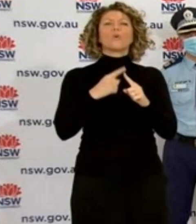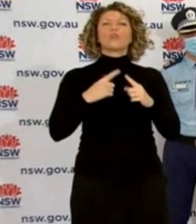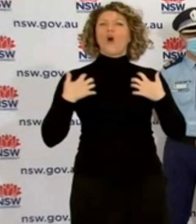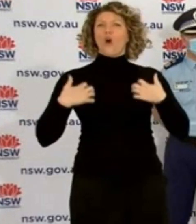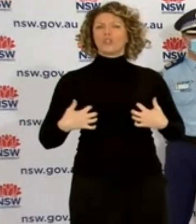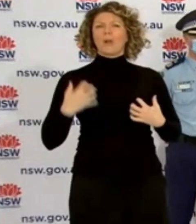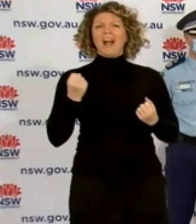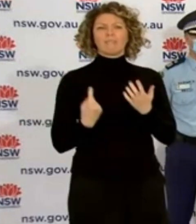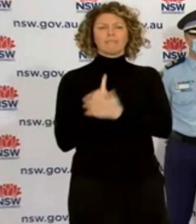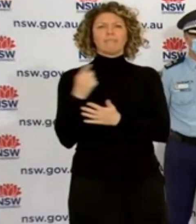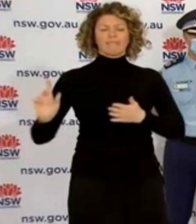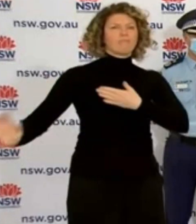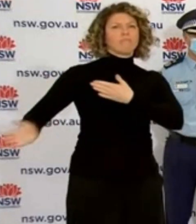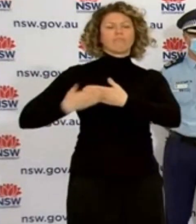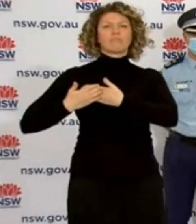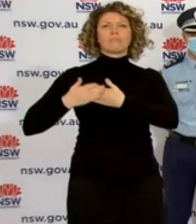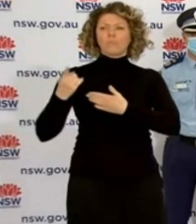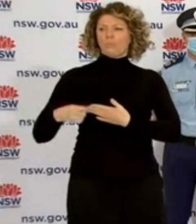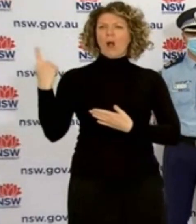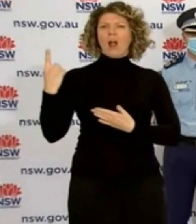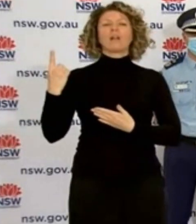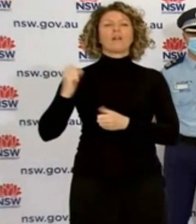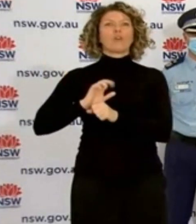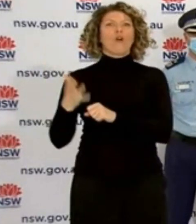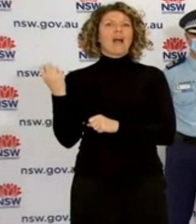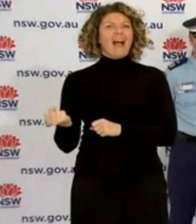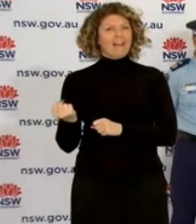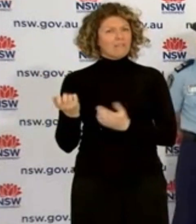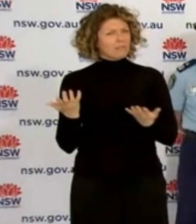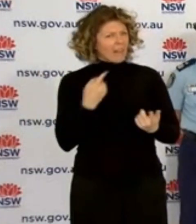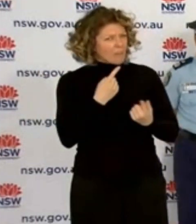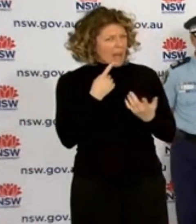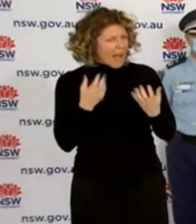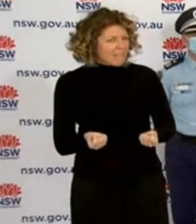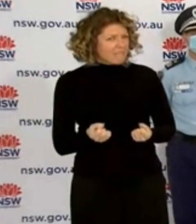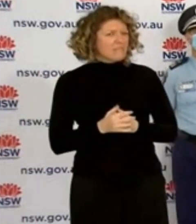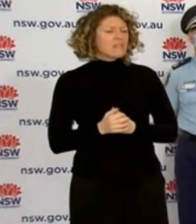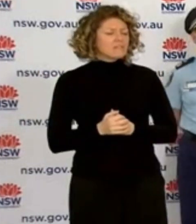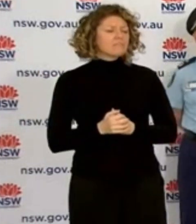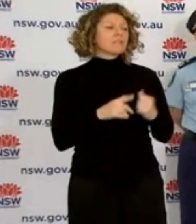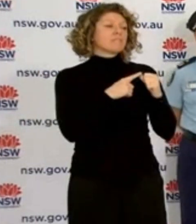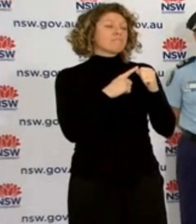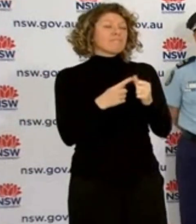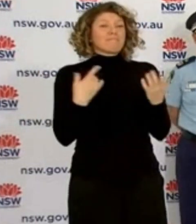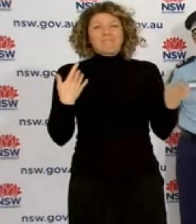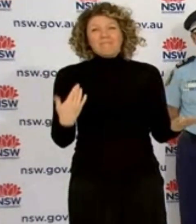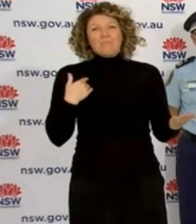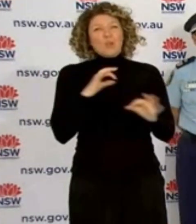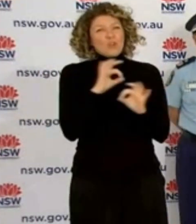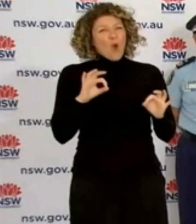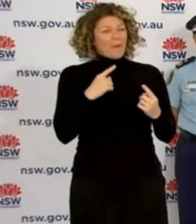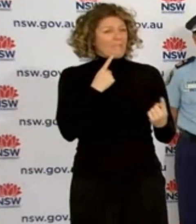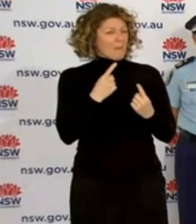I understand that's been closed down because a patient has tested positive. Do you have any details about that? Look, I don't have any details about that, but there